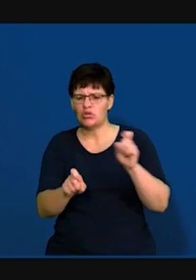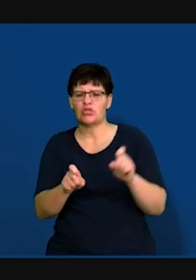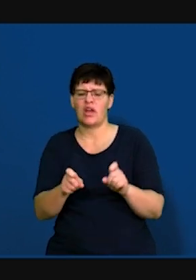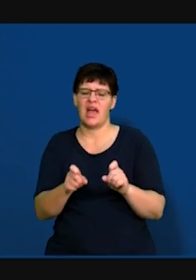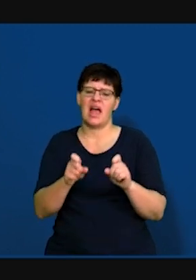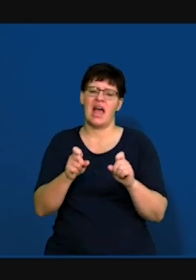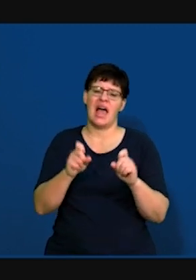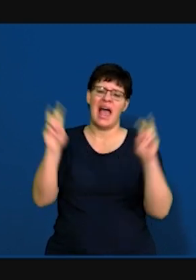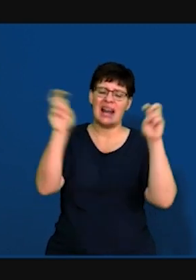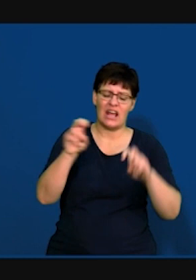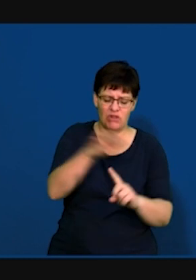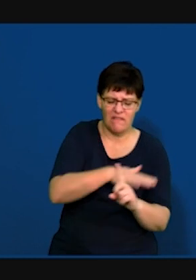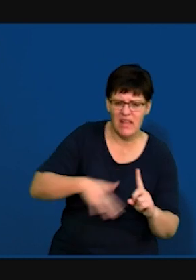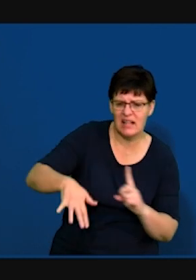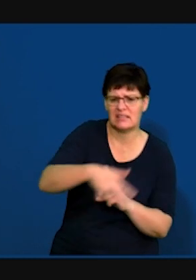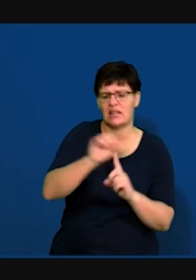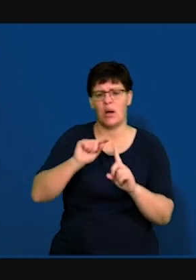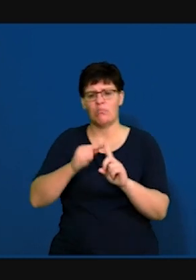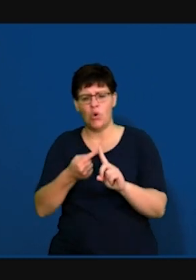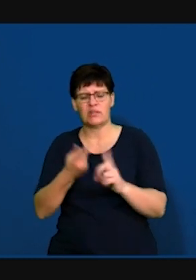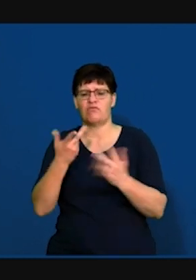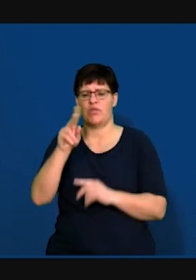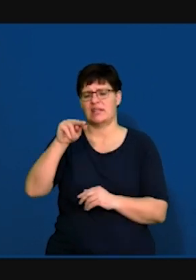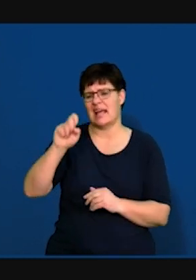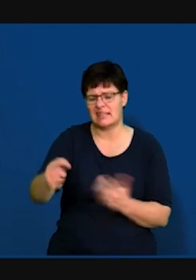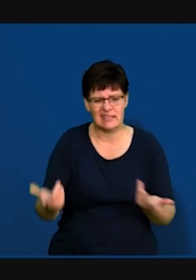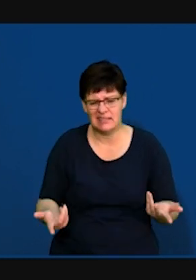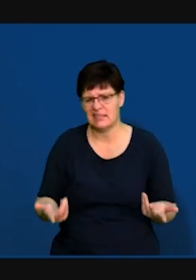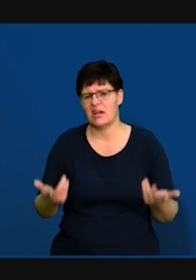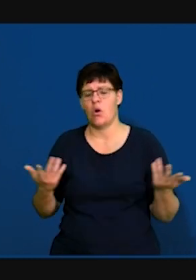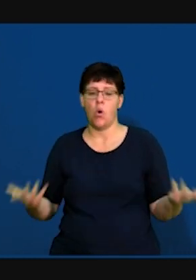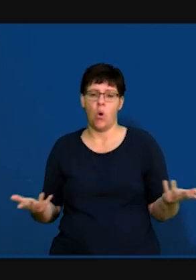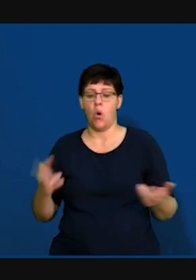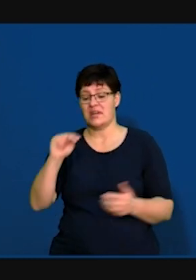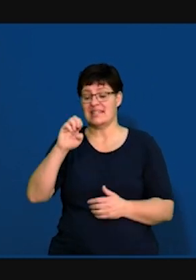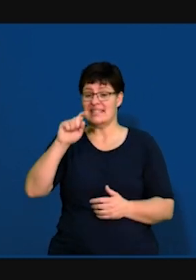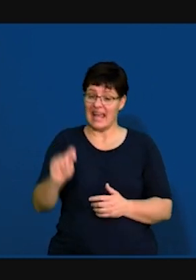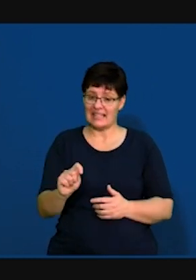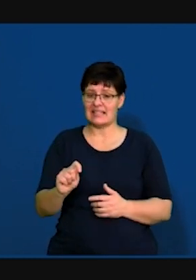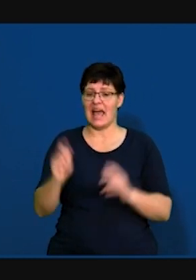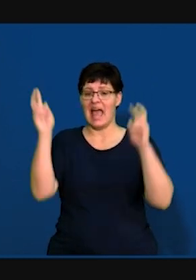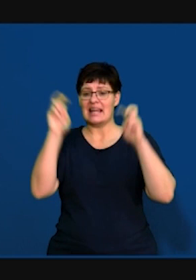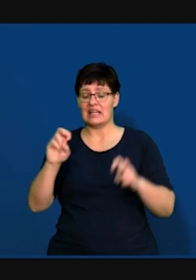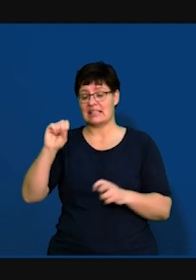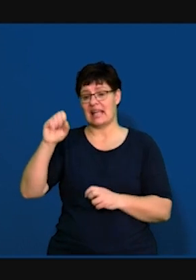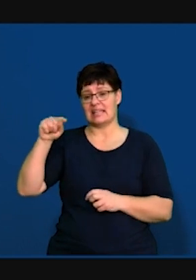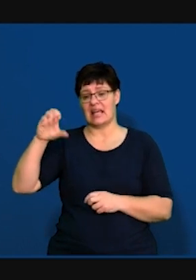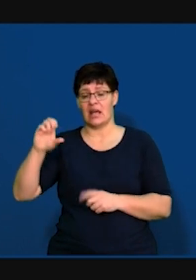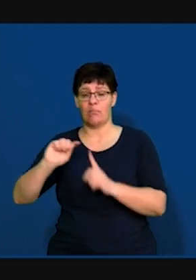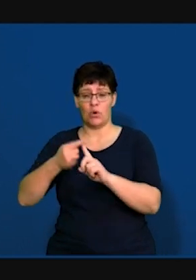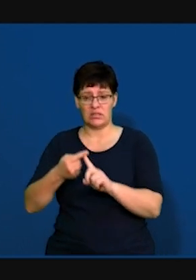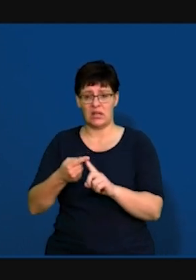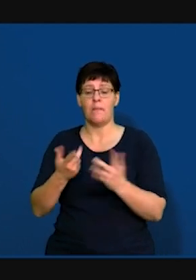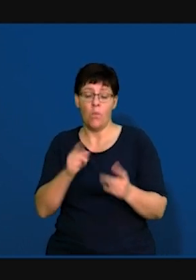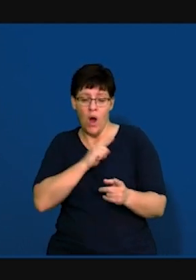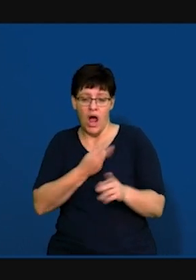field at a point in terms of the net. Sometimes it can be net electrostatic force at a point due to more than one